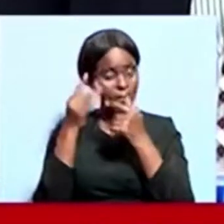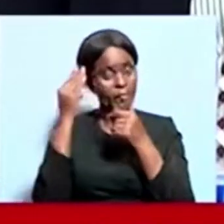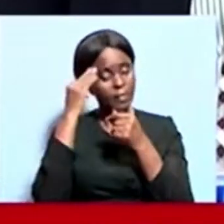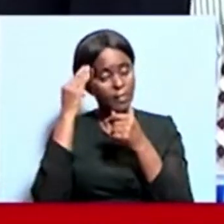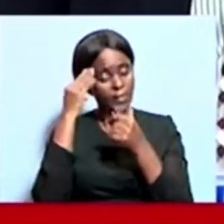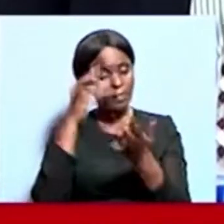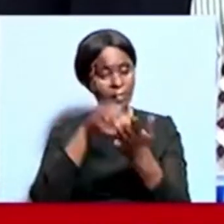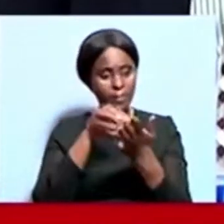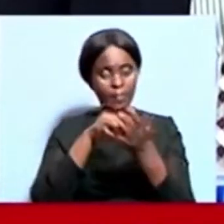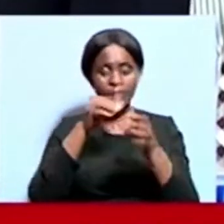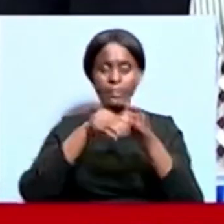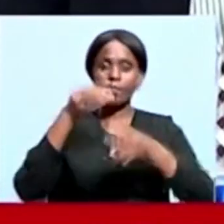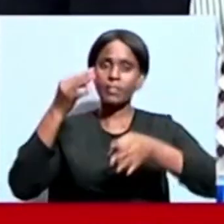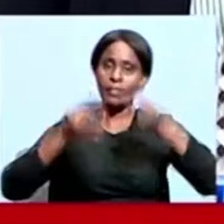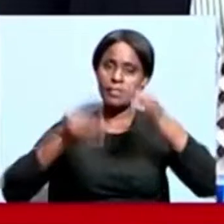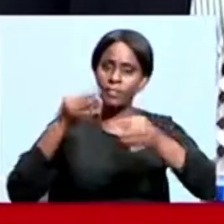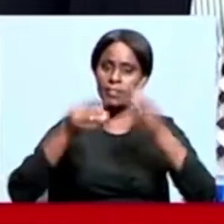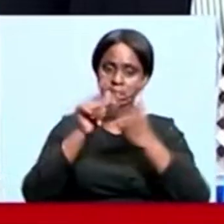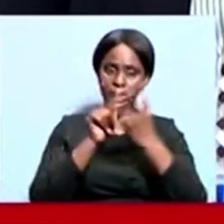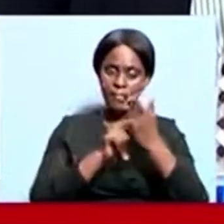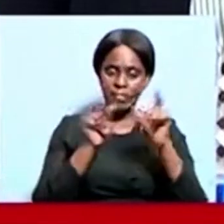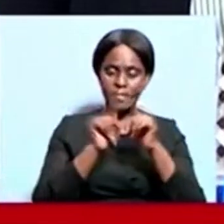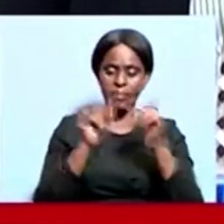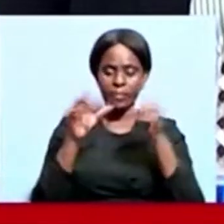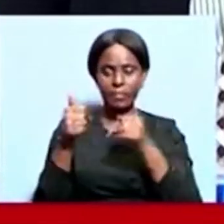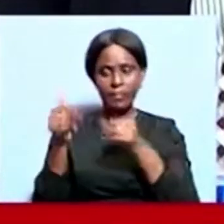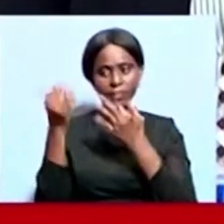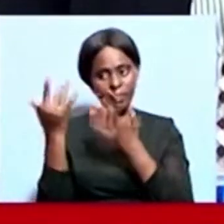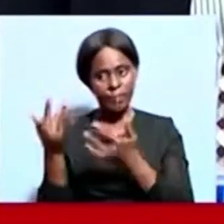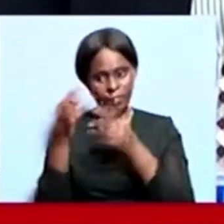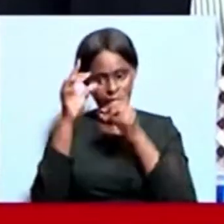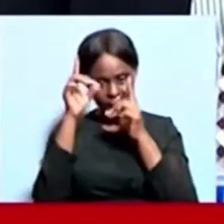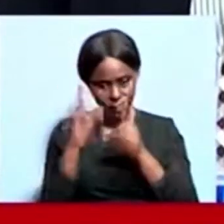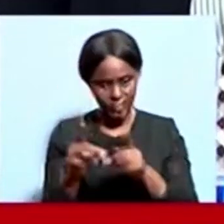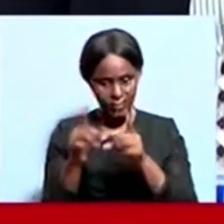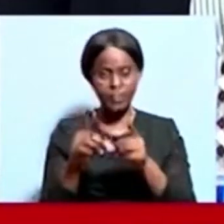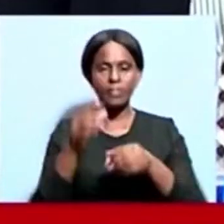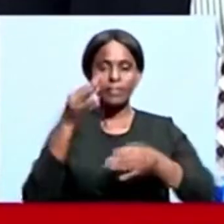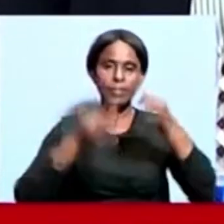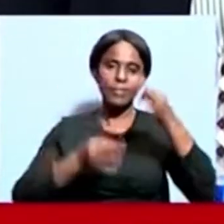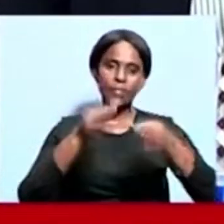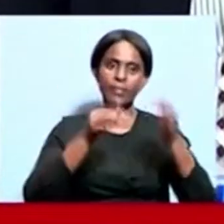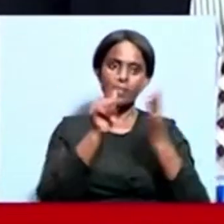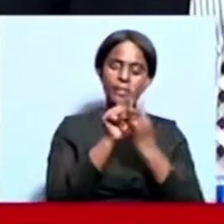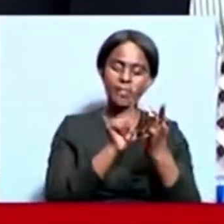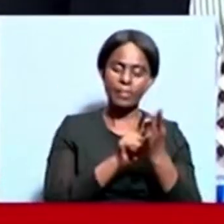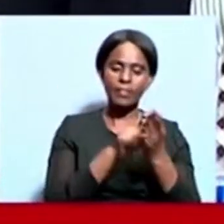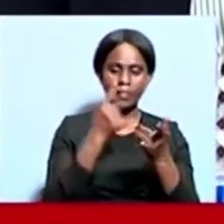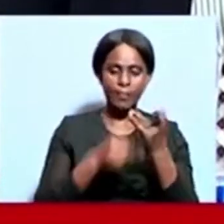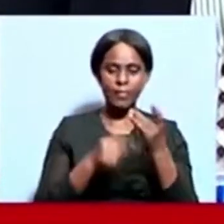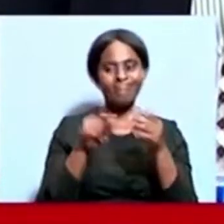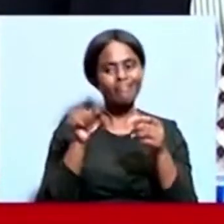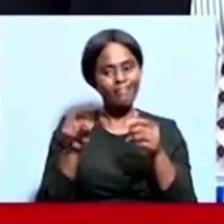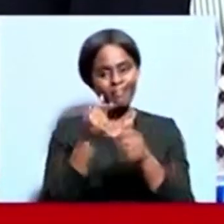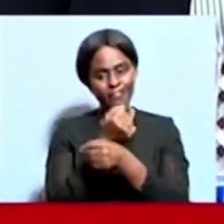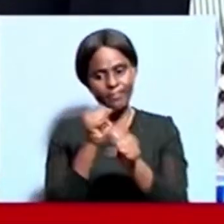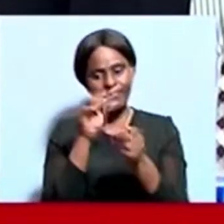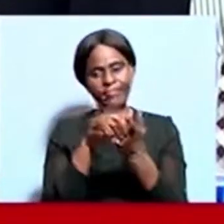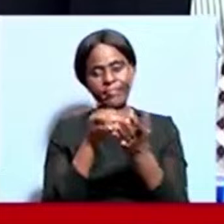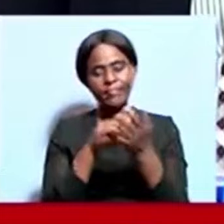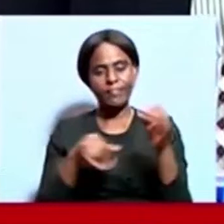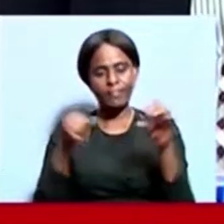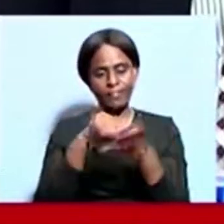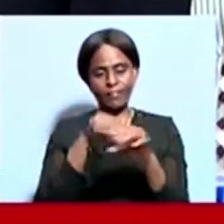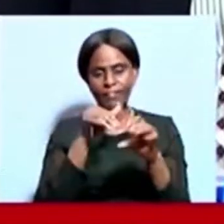still in the court of law, and the Council awaits final determination by the court of law that is handling the case